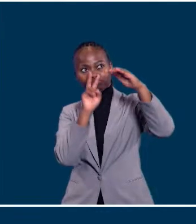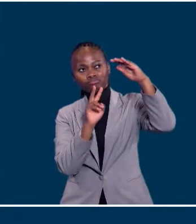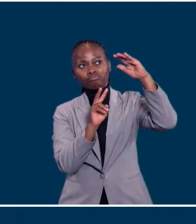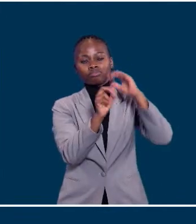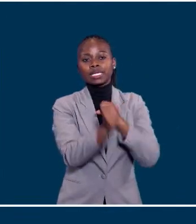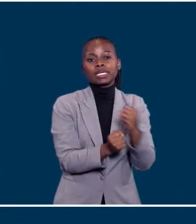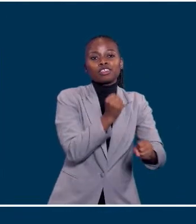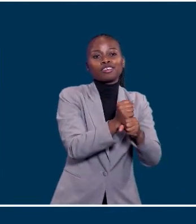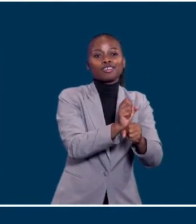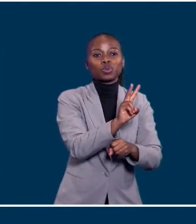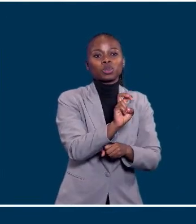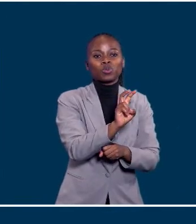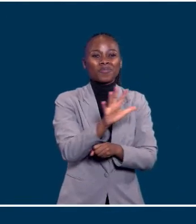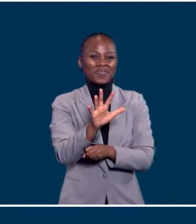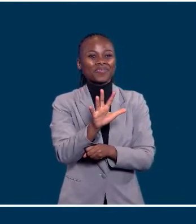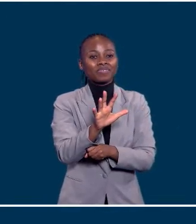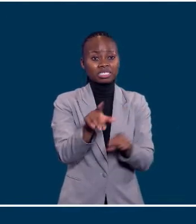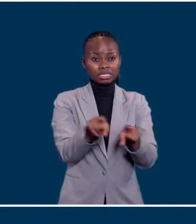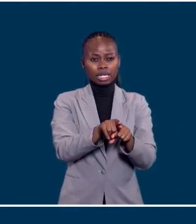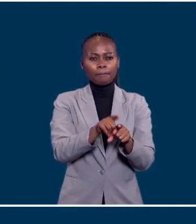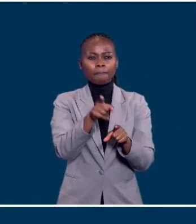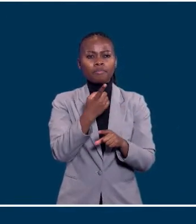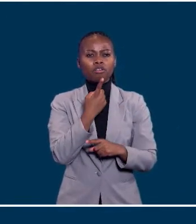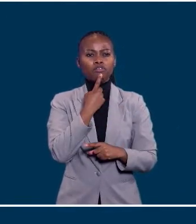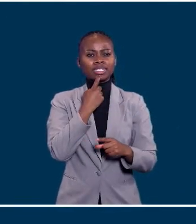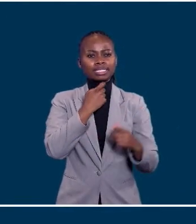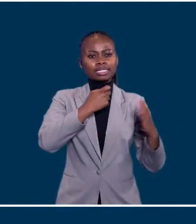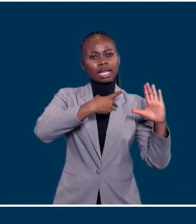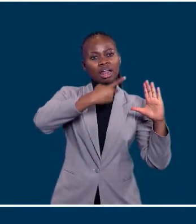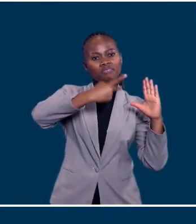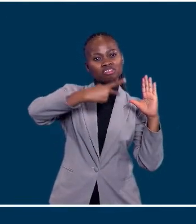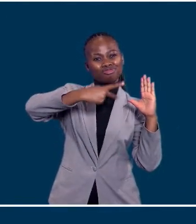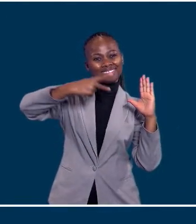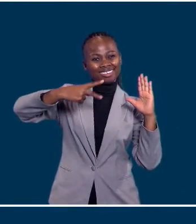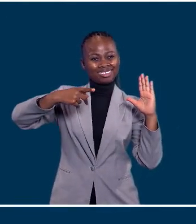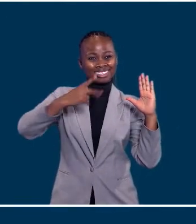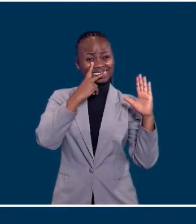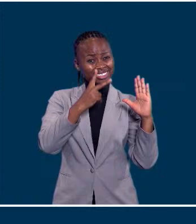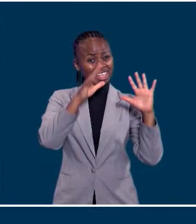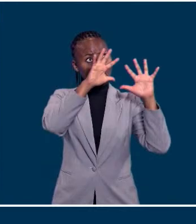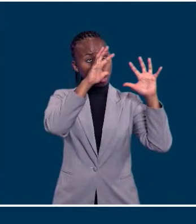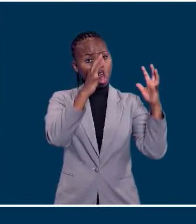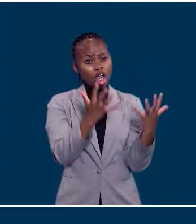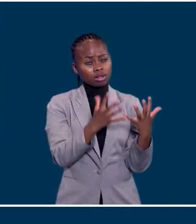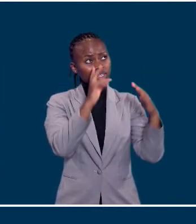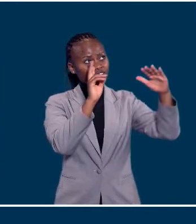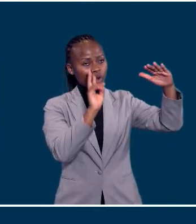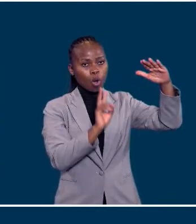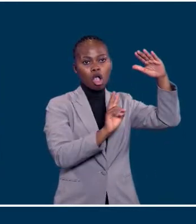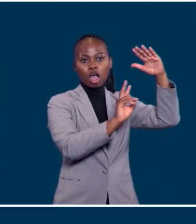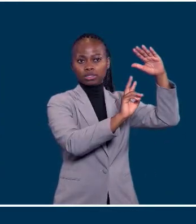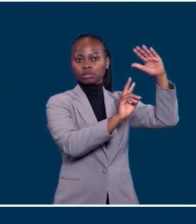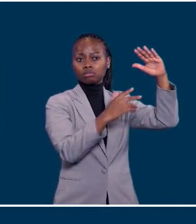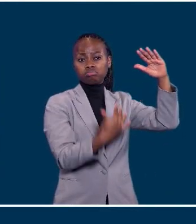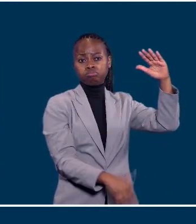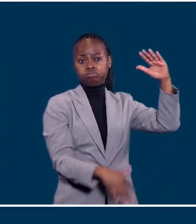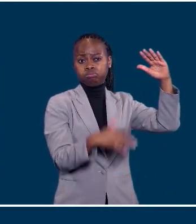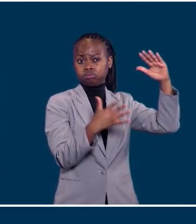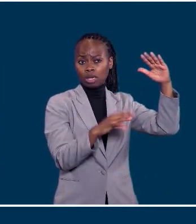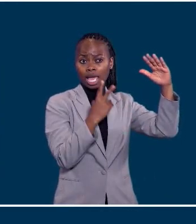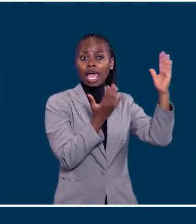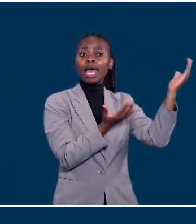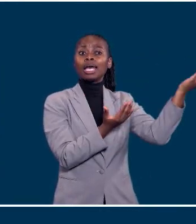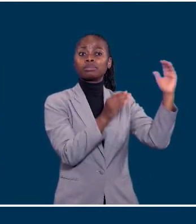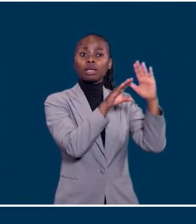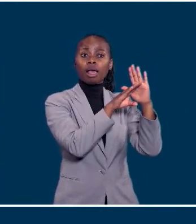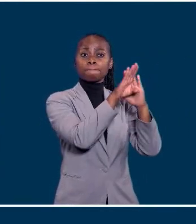headline inflation rate. So you see the forecasters around the world are expecting a significant rise